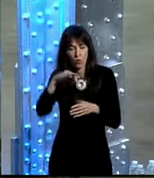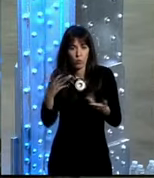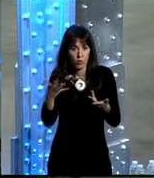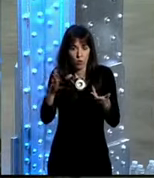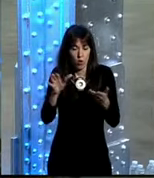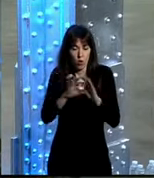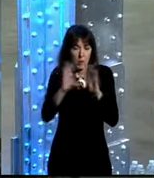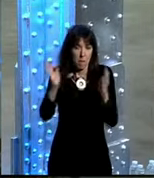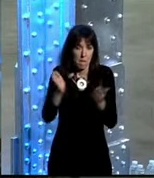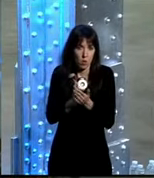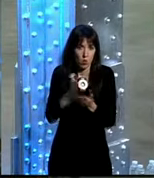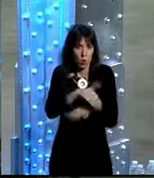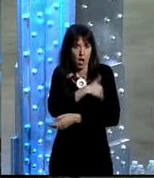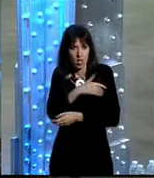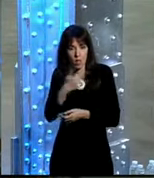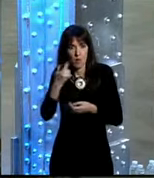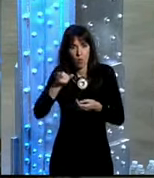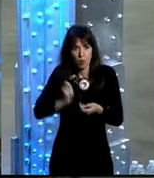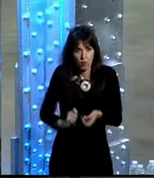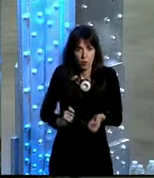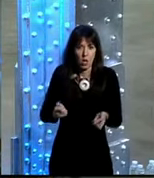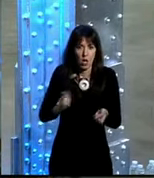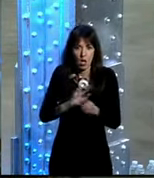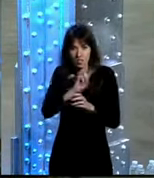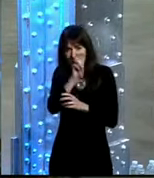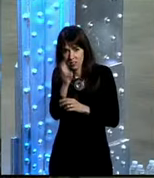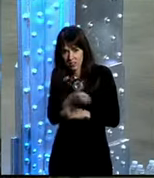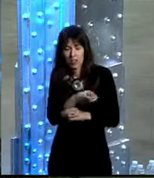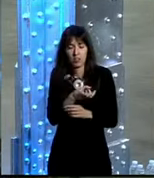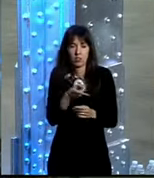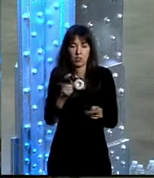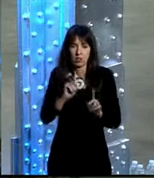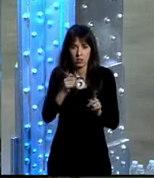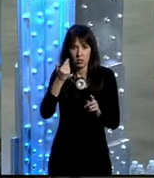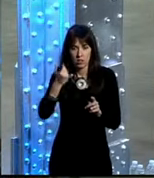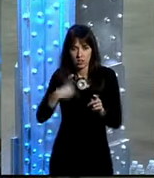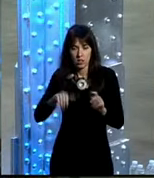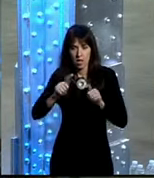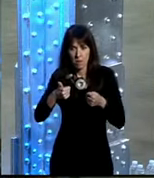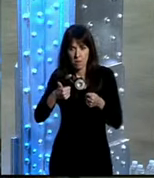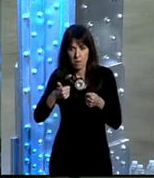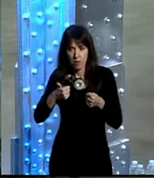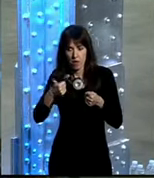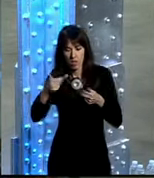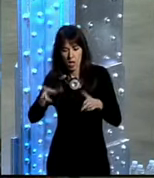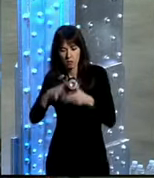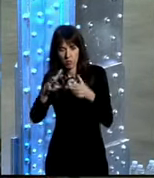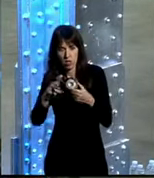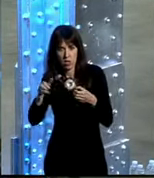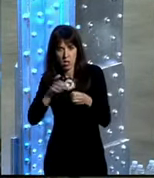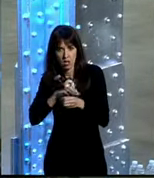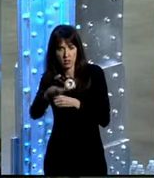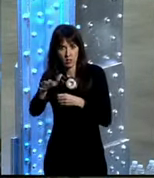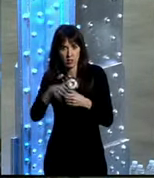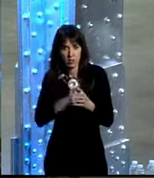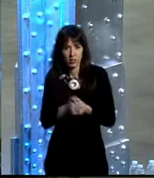so closed of this of the academia, or I mean, they're already out there in